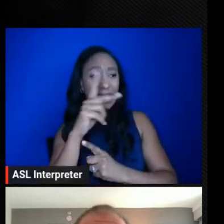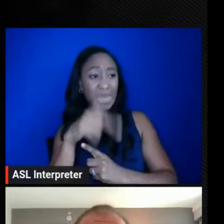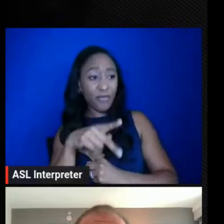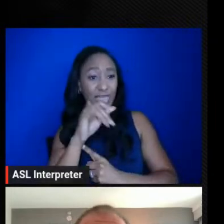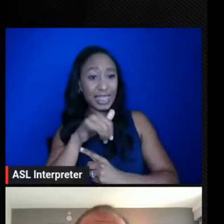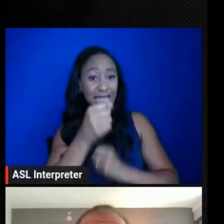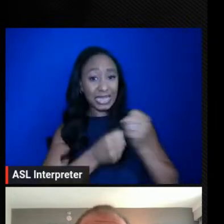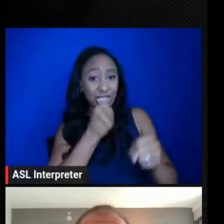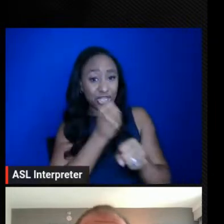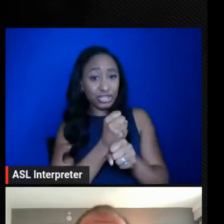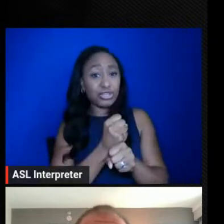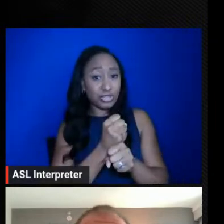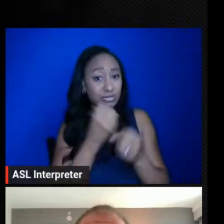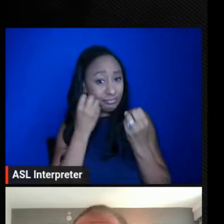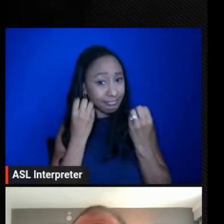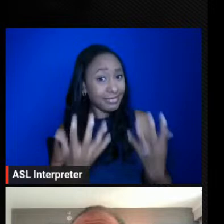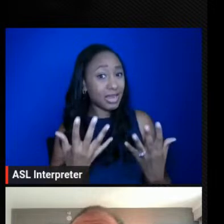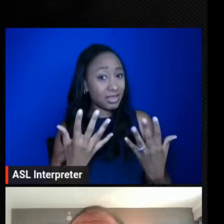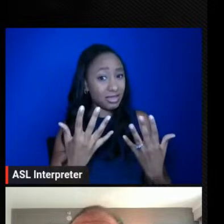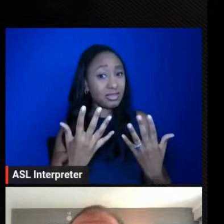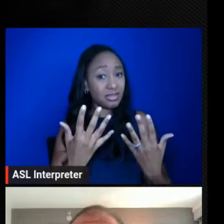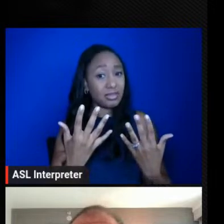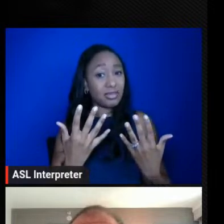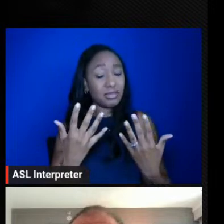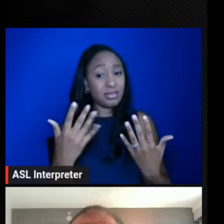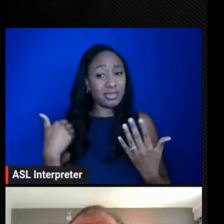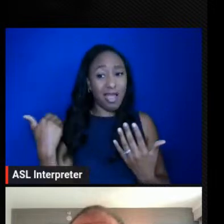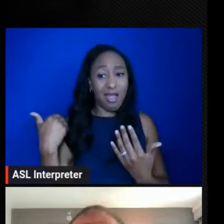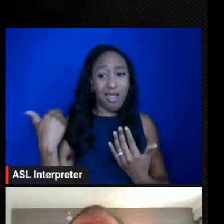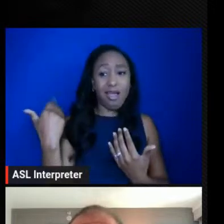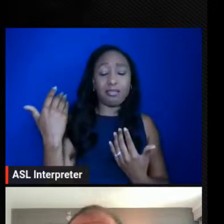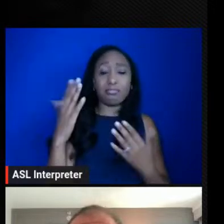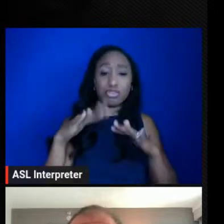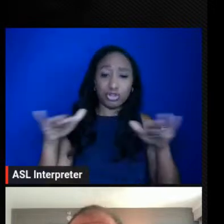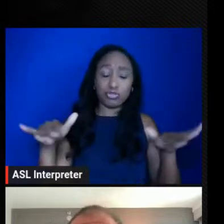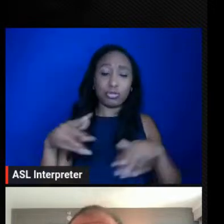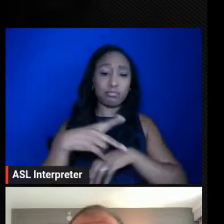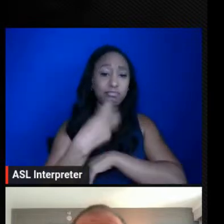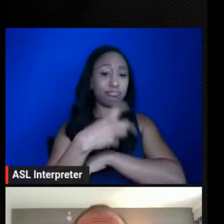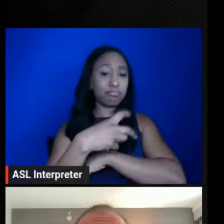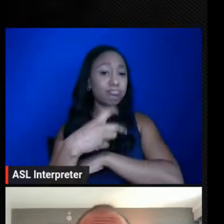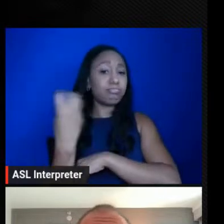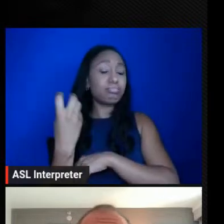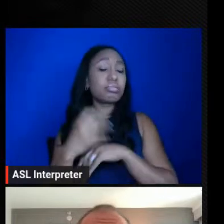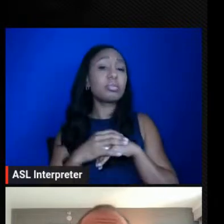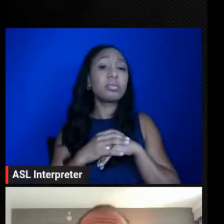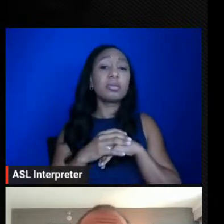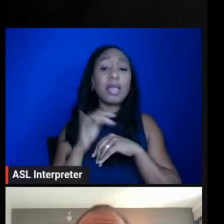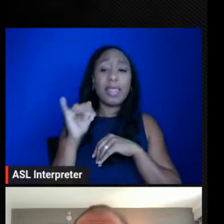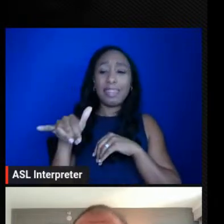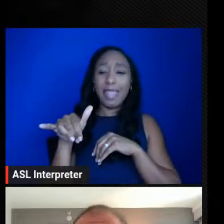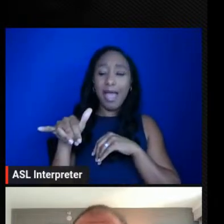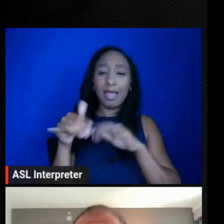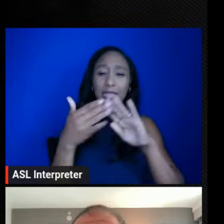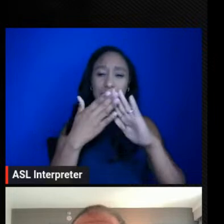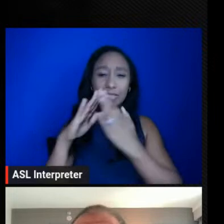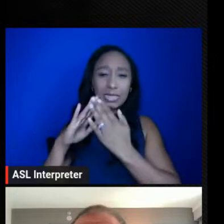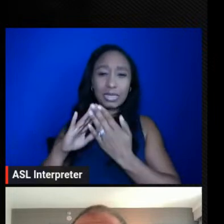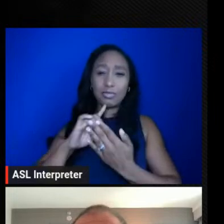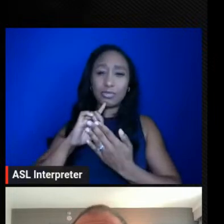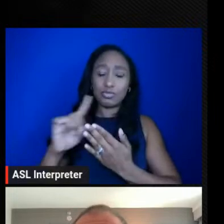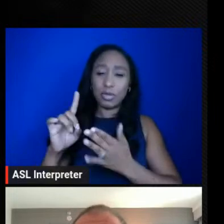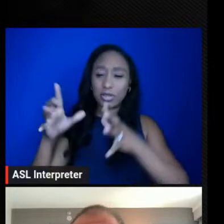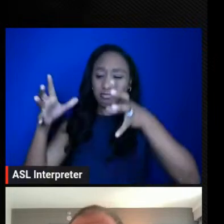alone. In the early 1800s, that city was the hub of American